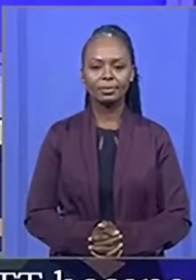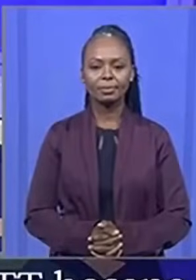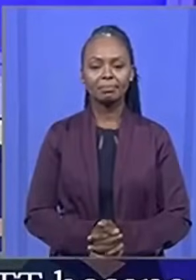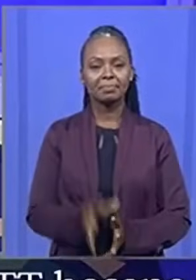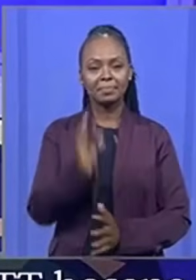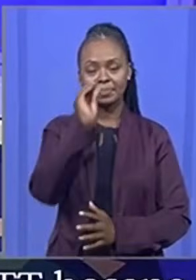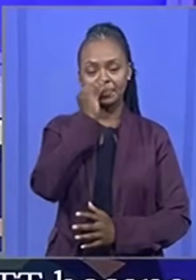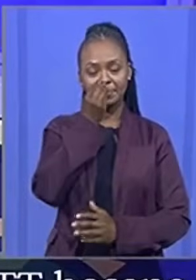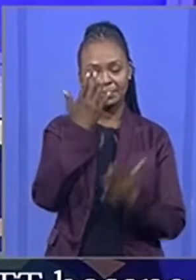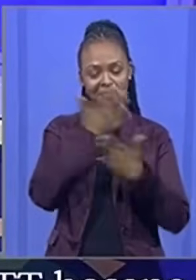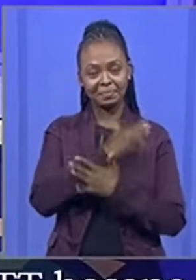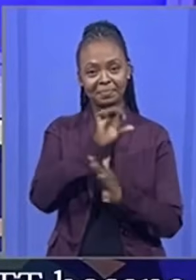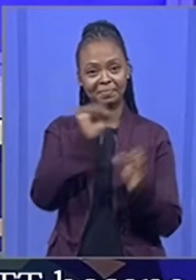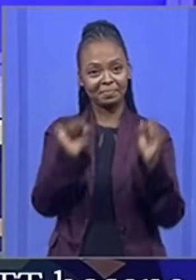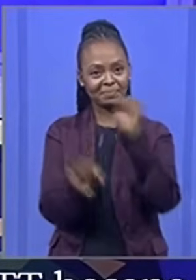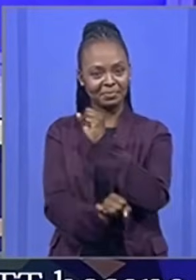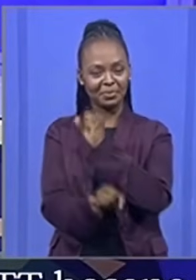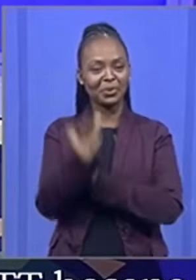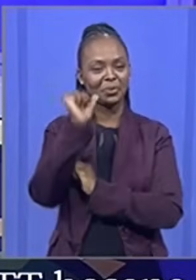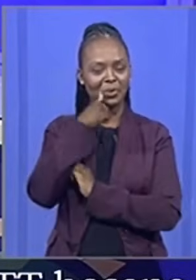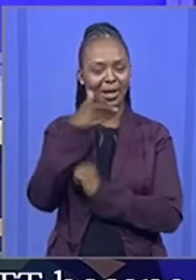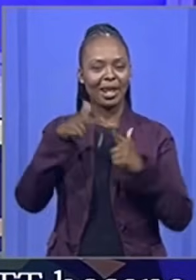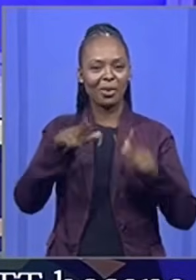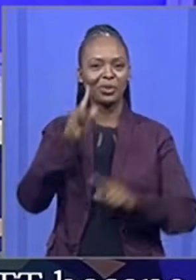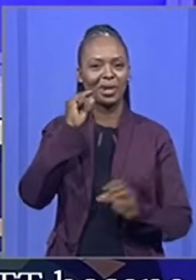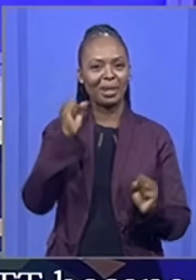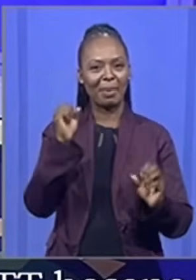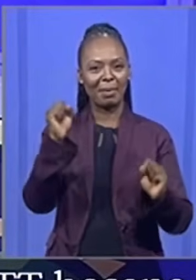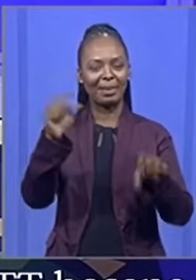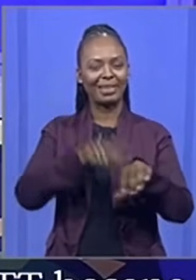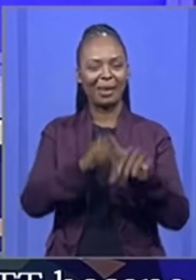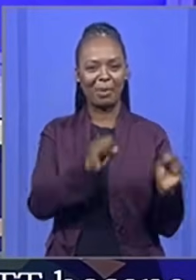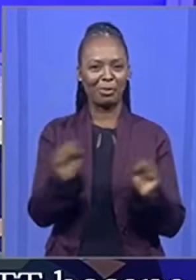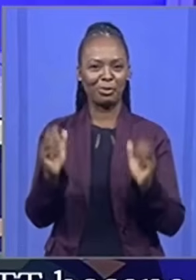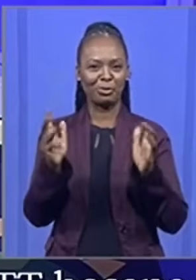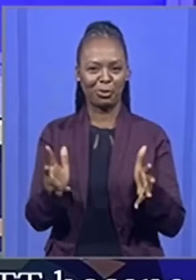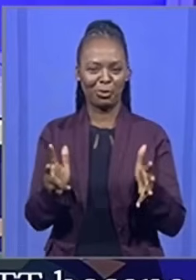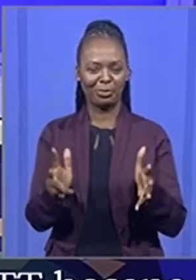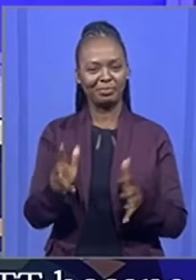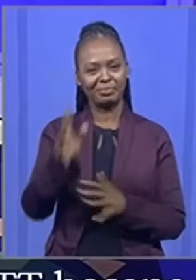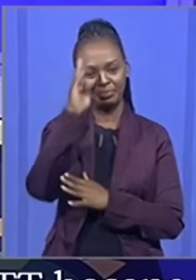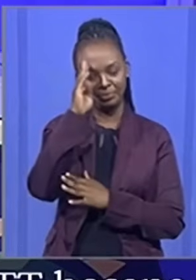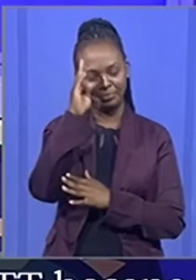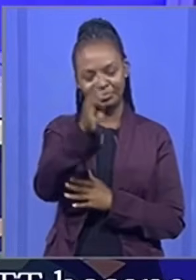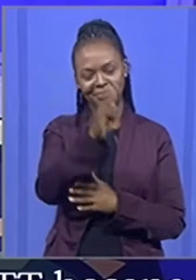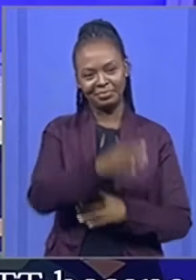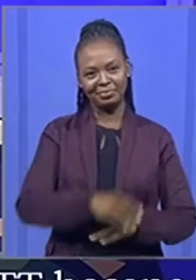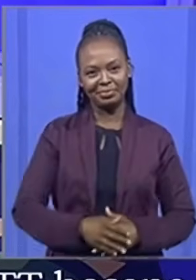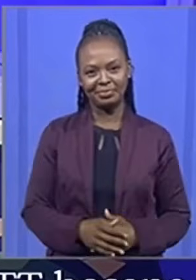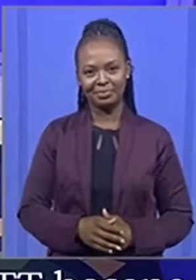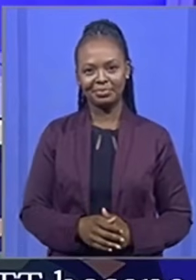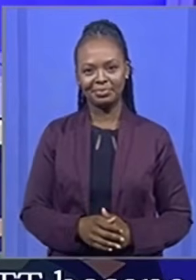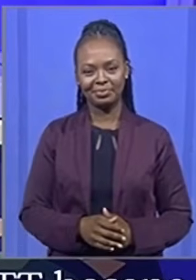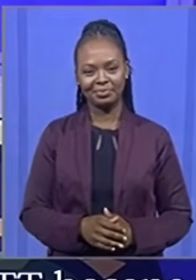Dibile karo tsa phirimana ena mohi o se fedwe ke ditaba tsa Setswana o sa ne ka yona nako ena ho fihla nakong e tlang ha yate